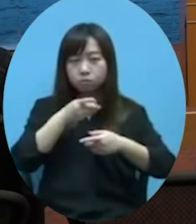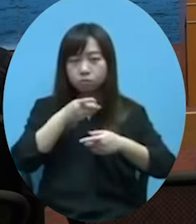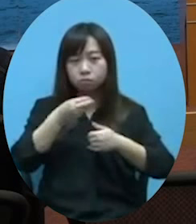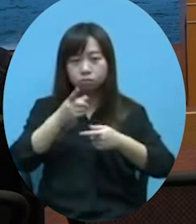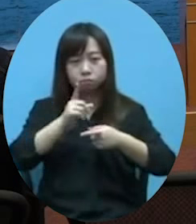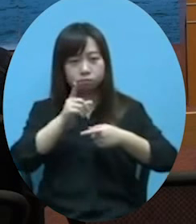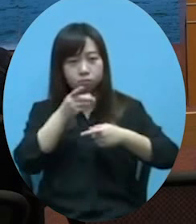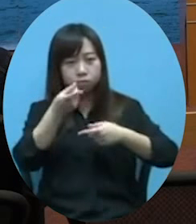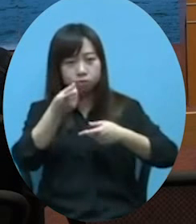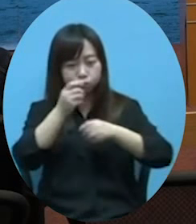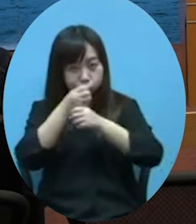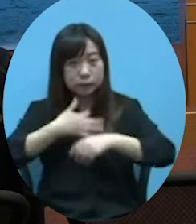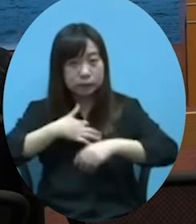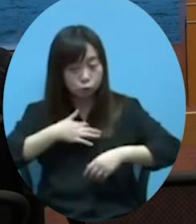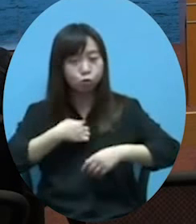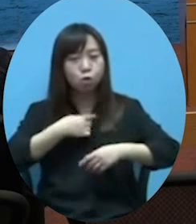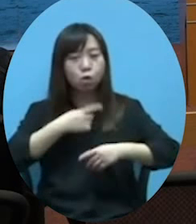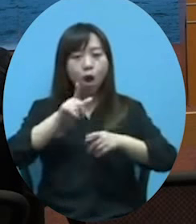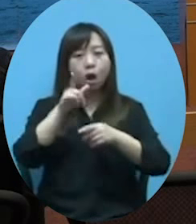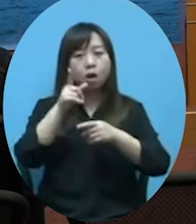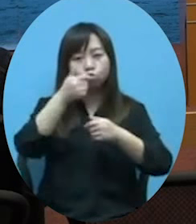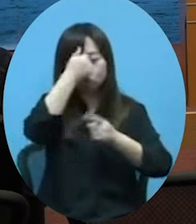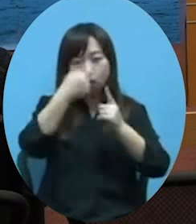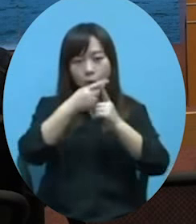animals from infection as wellThank you